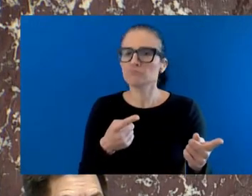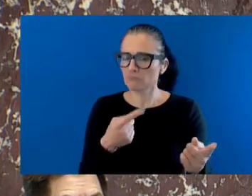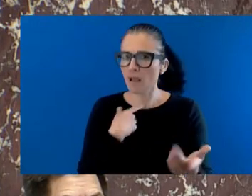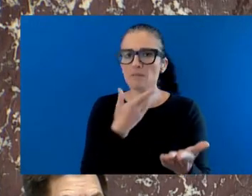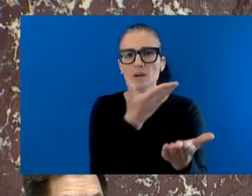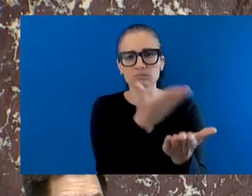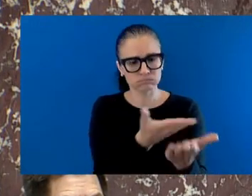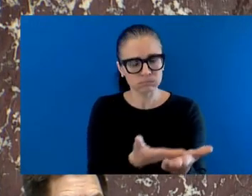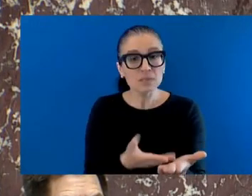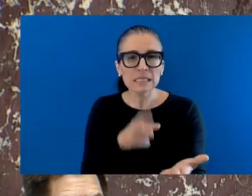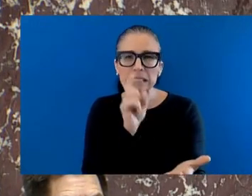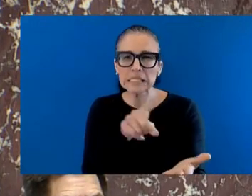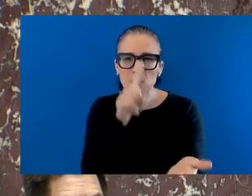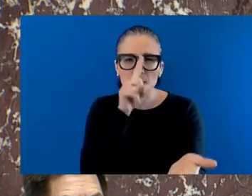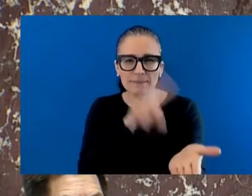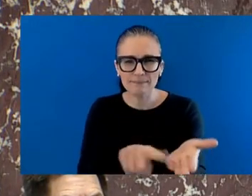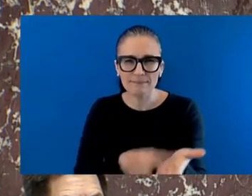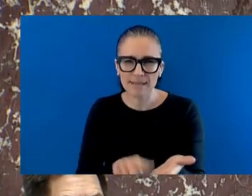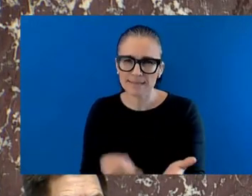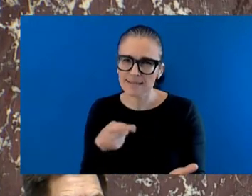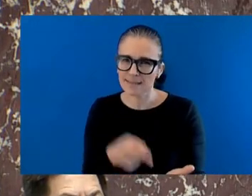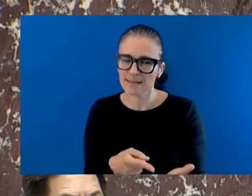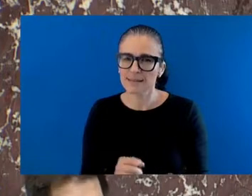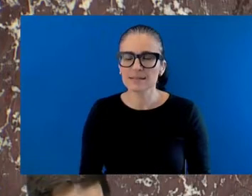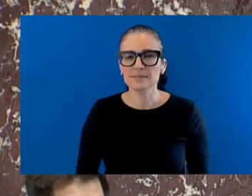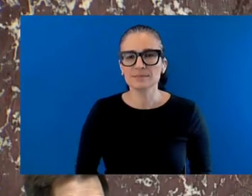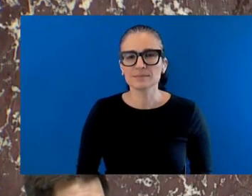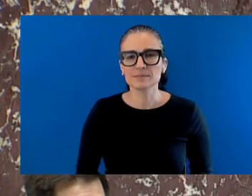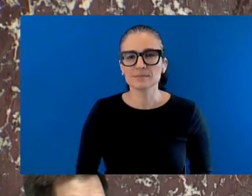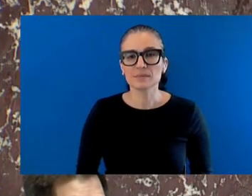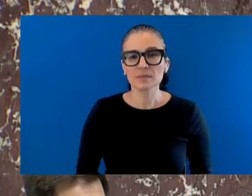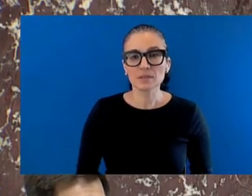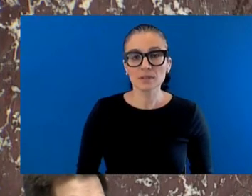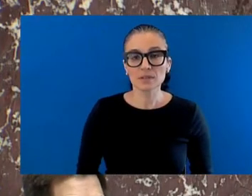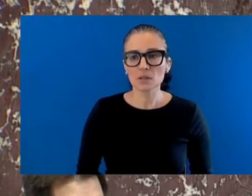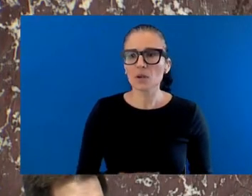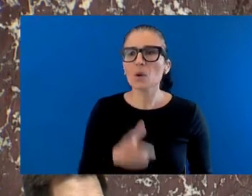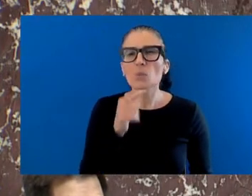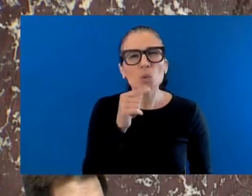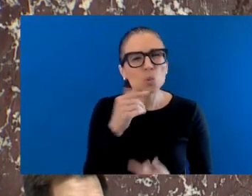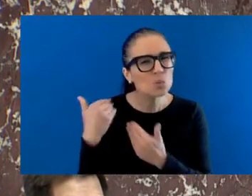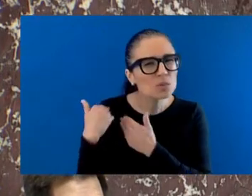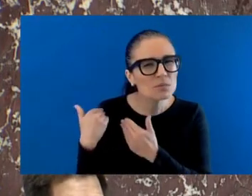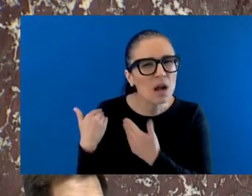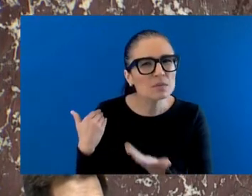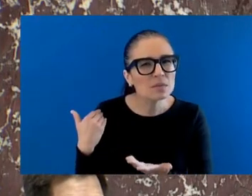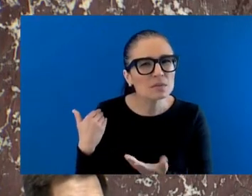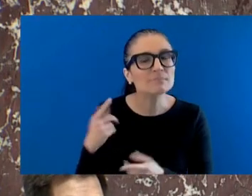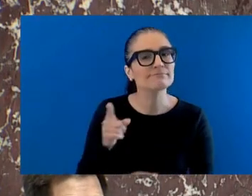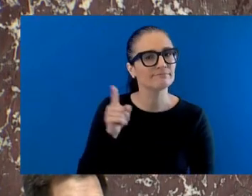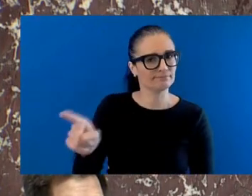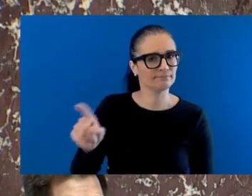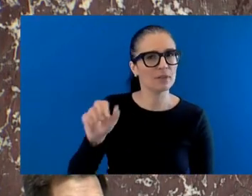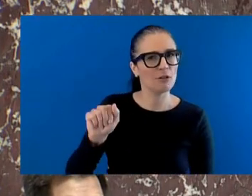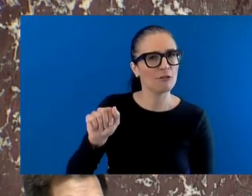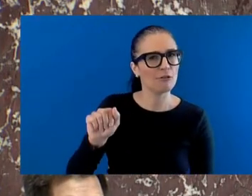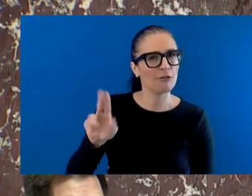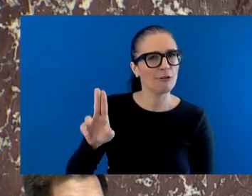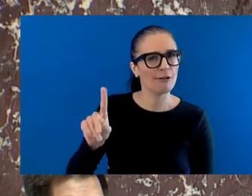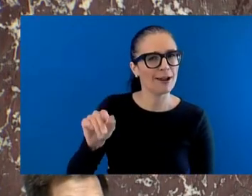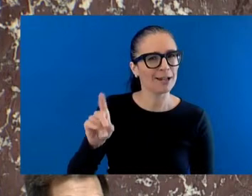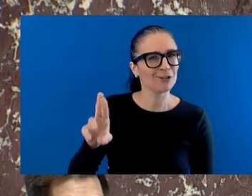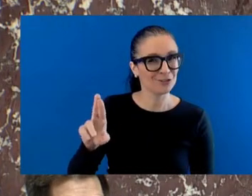that best place for that would be the Auditor General, who has the ability to dig into this as an issue